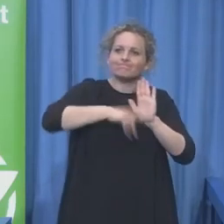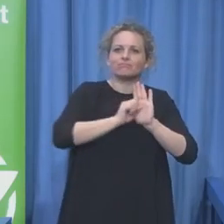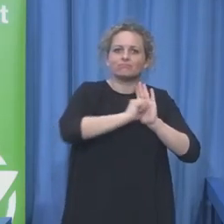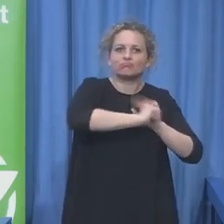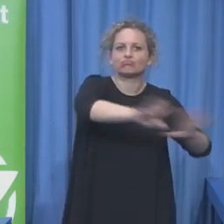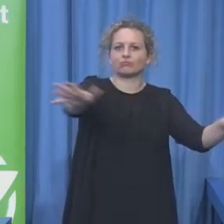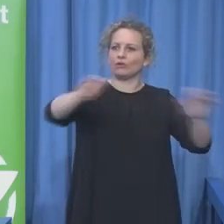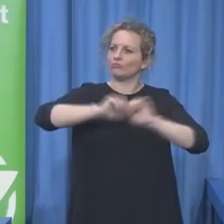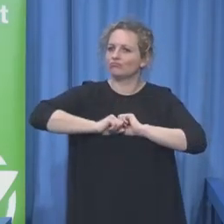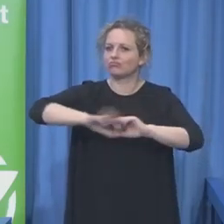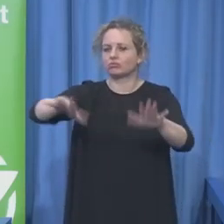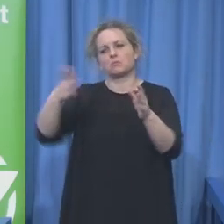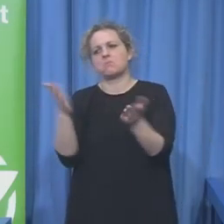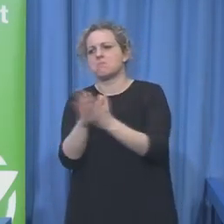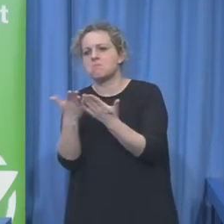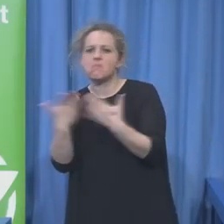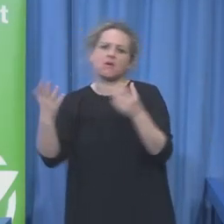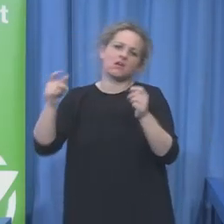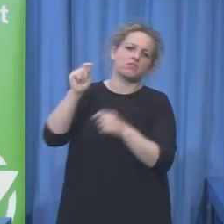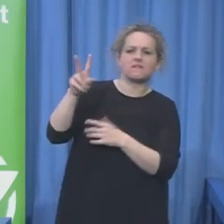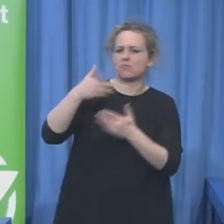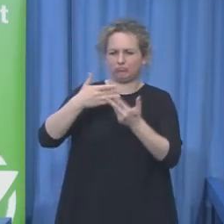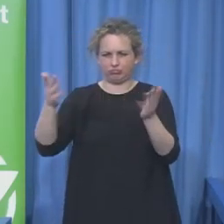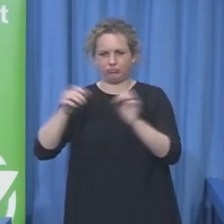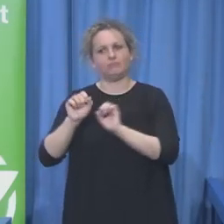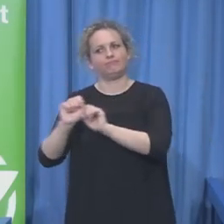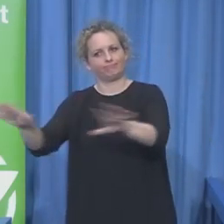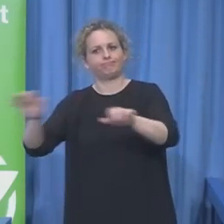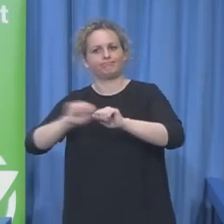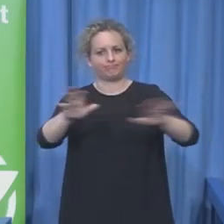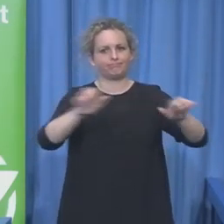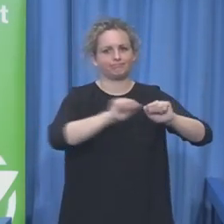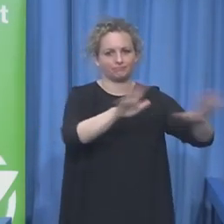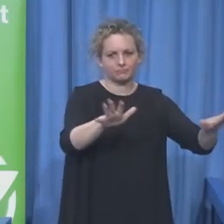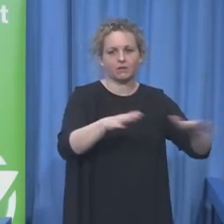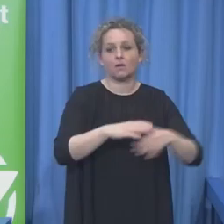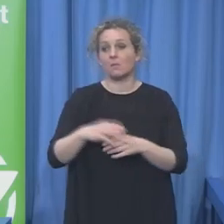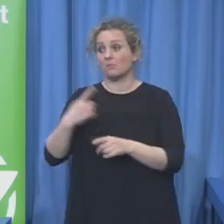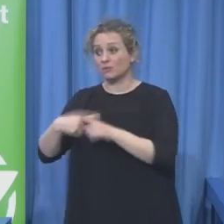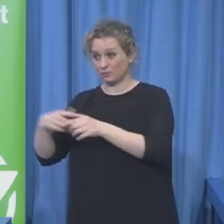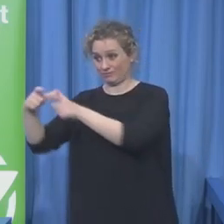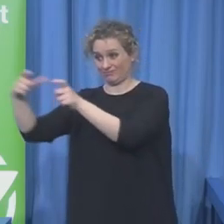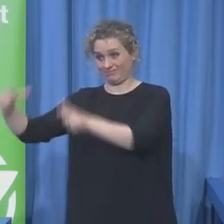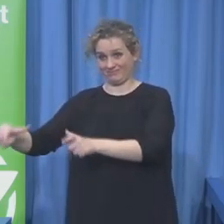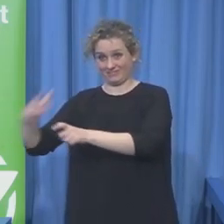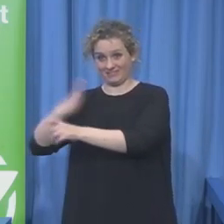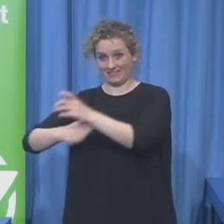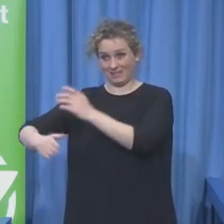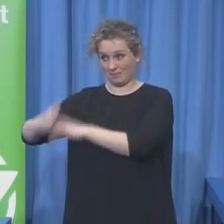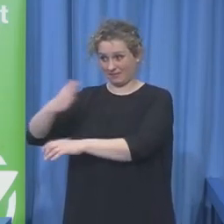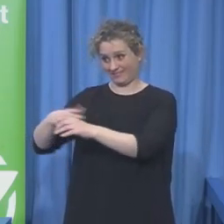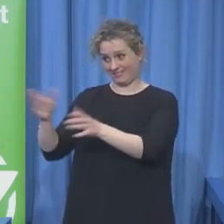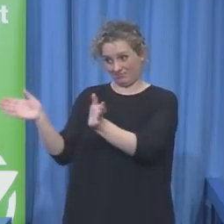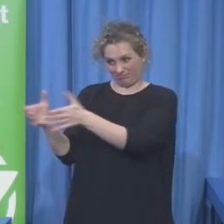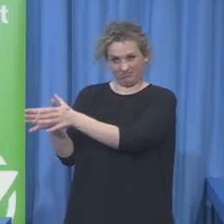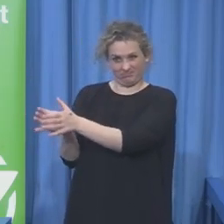important to mention that we do not have protected units only for people with intellectual disabilities. There are